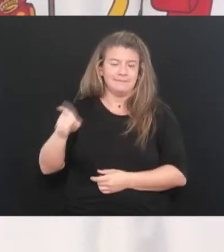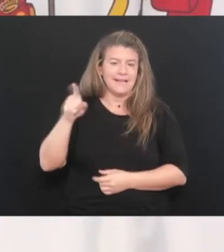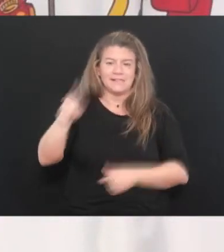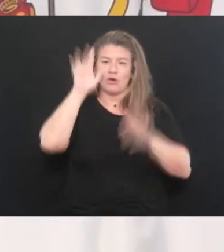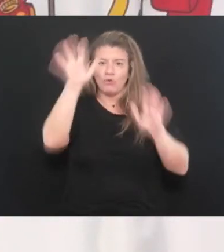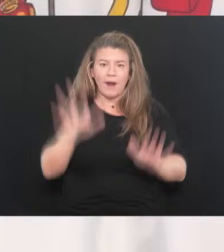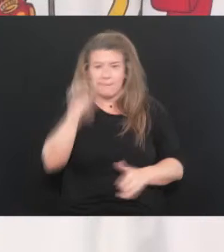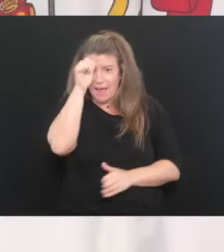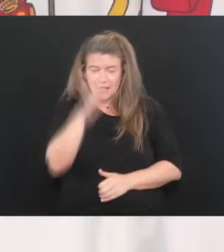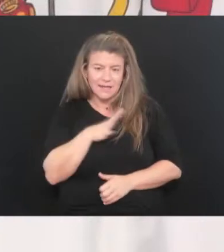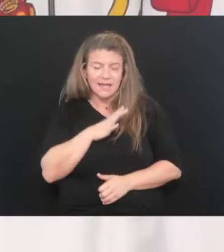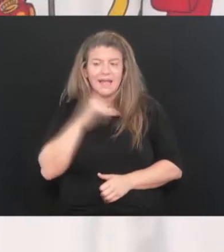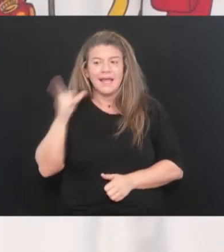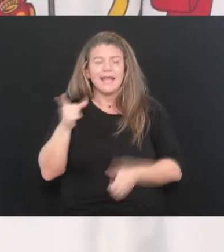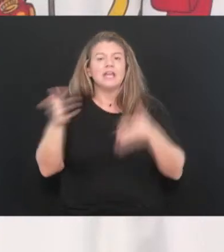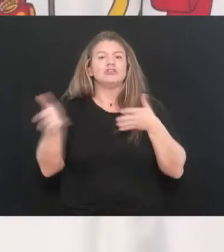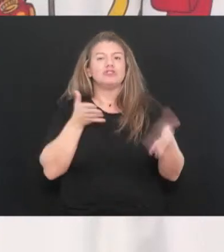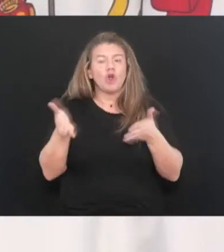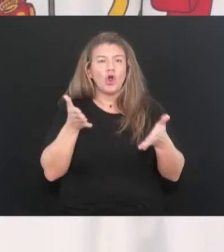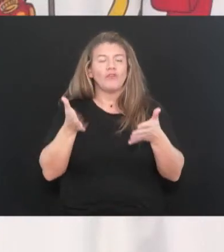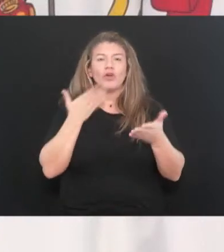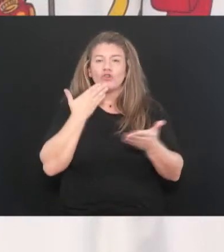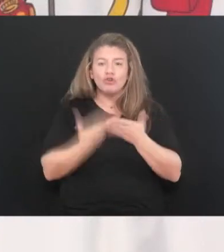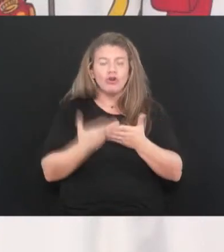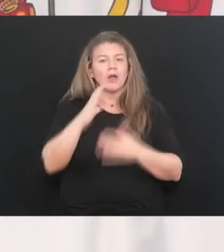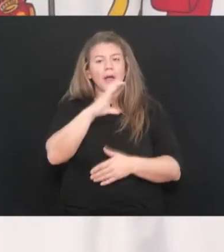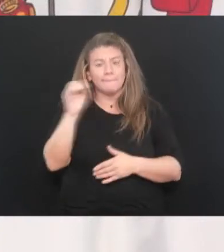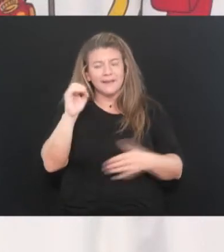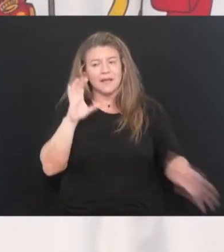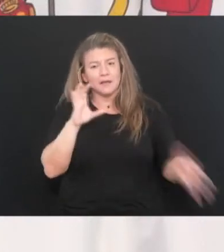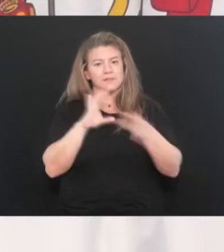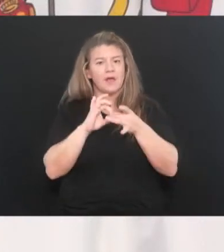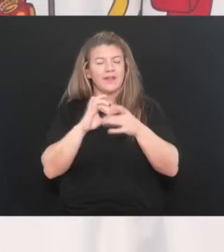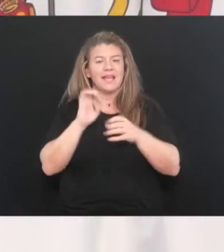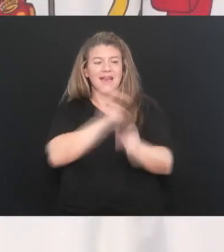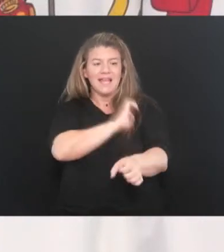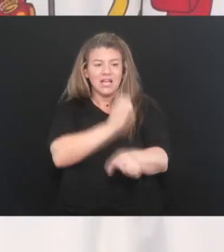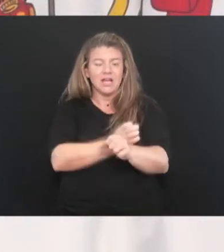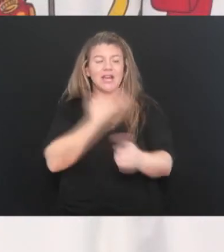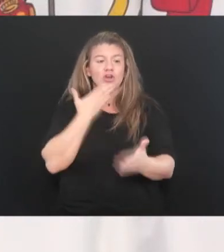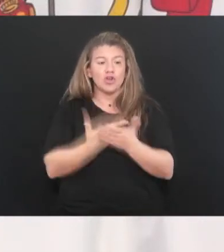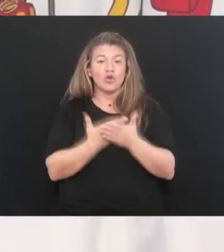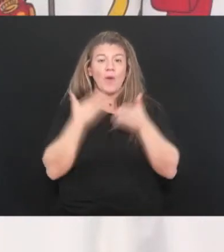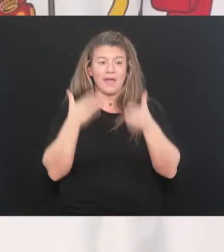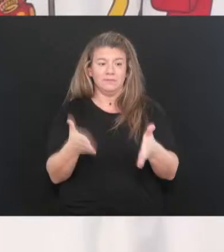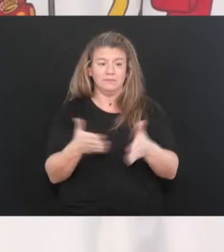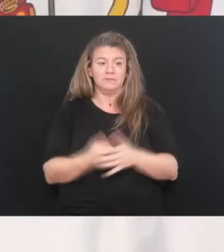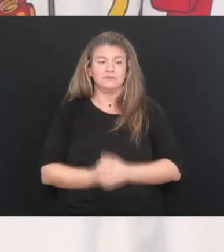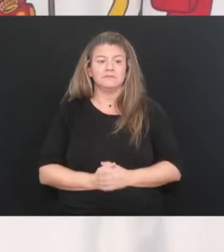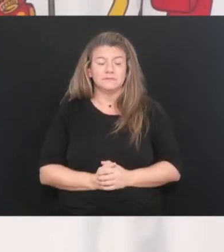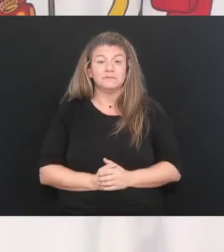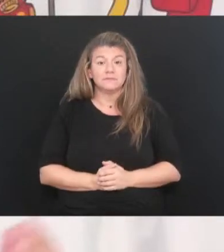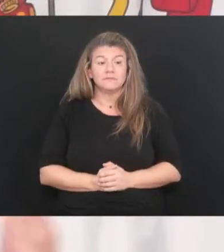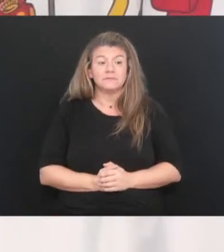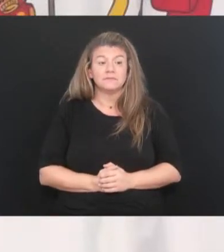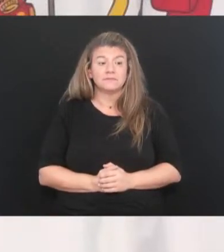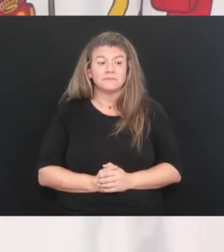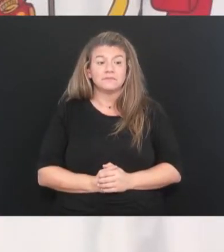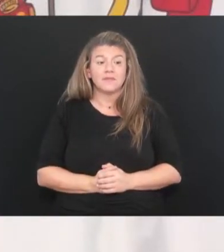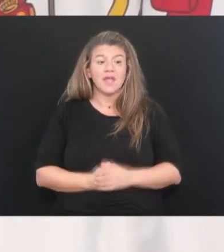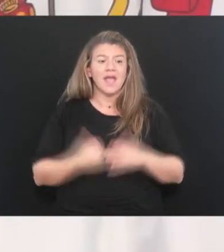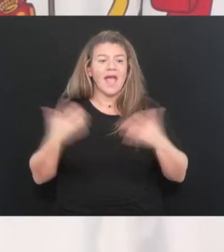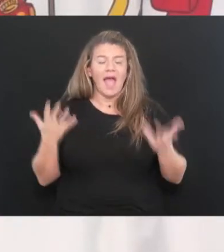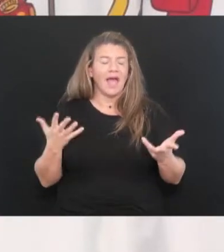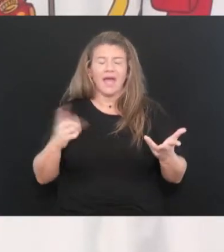man that served a great company in Consol Energy in a great way and everything. And what